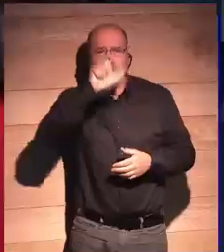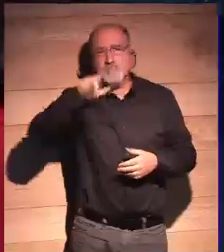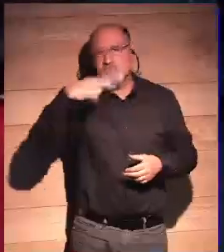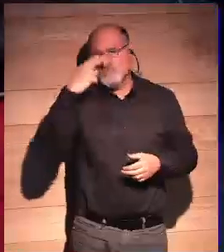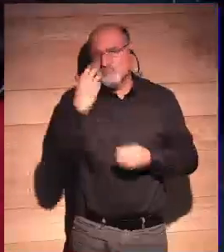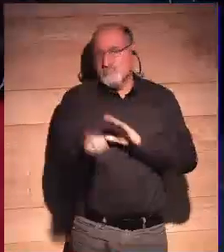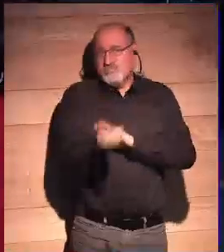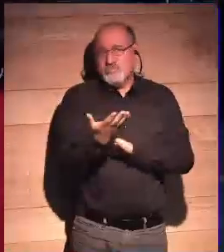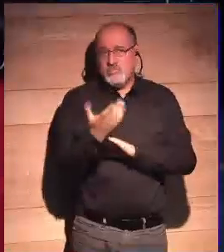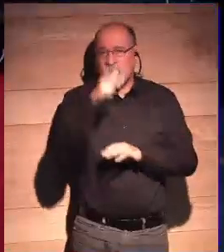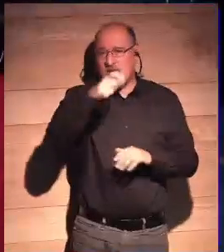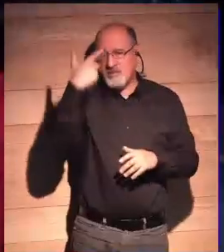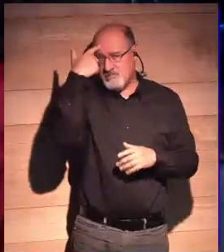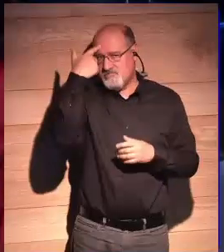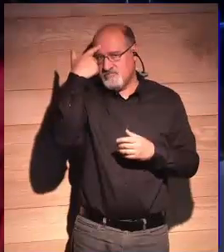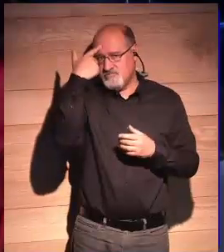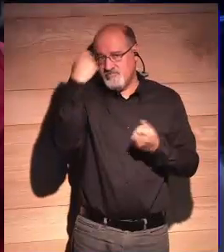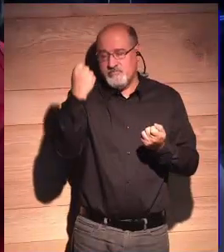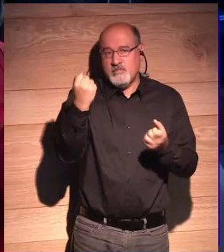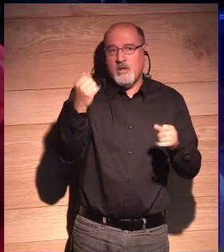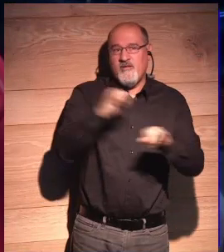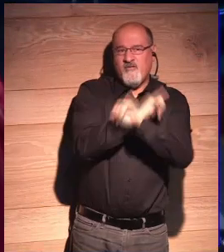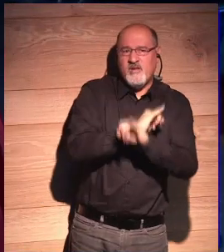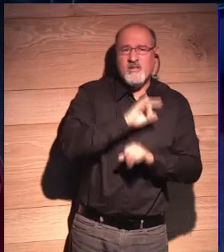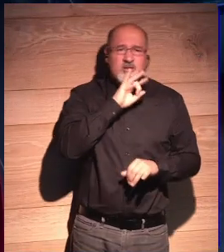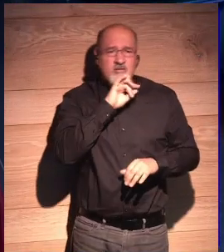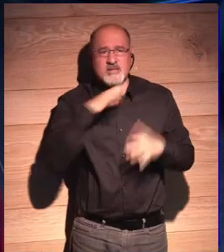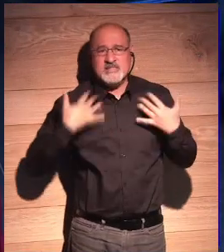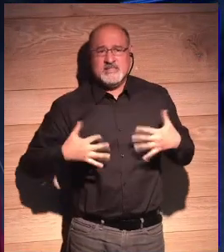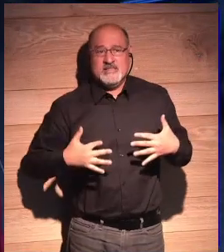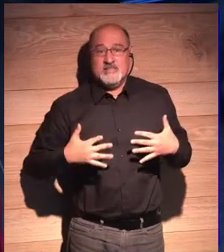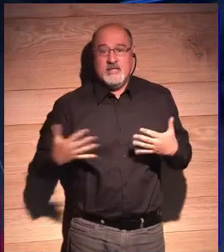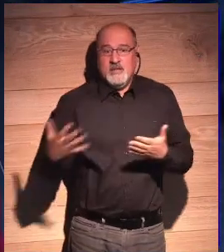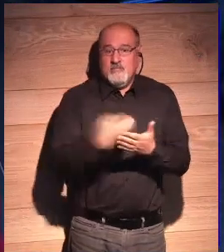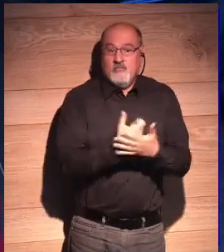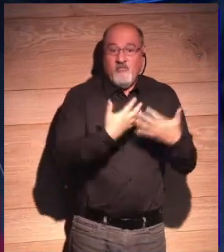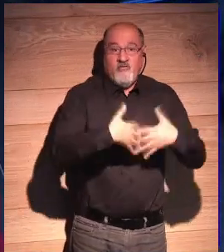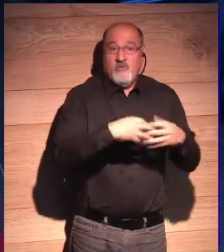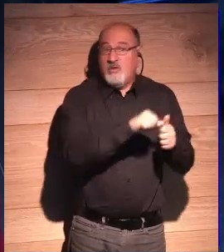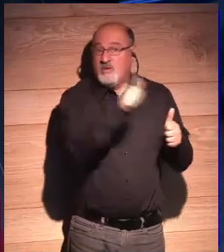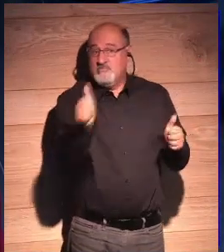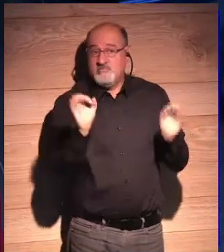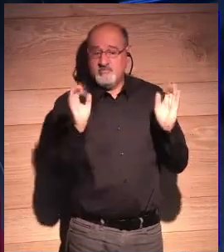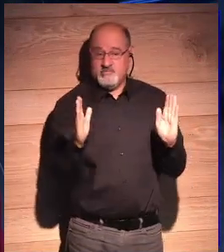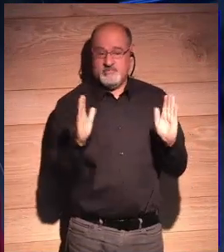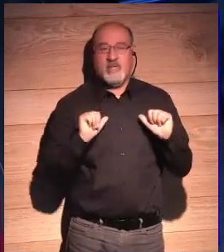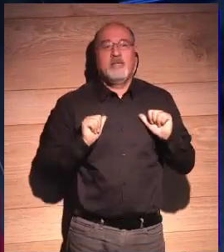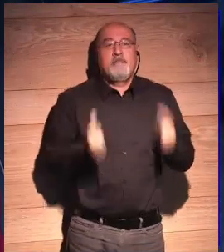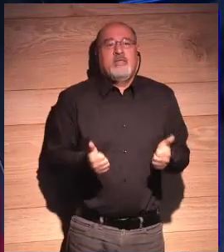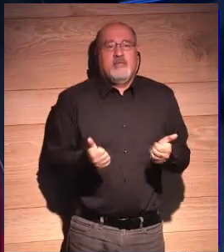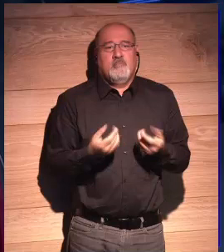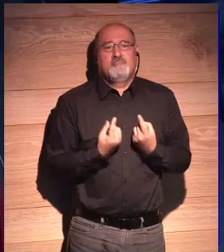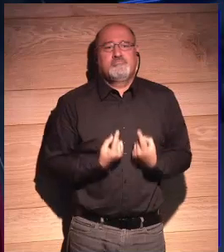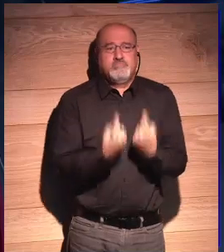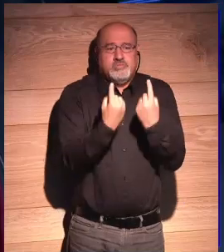and, like just going to work every day. It's not very interesting. So I usually start with very difficult characters that are